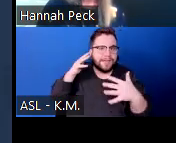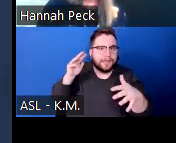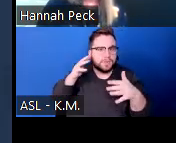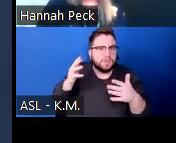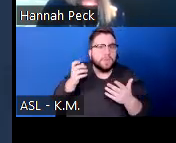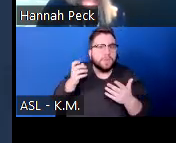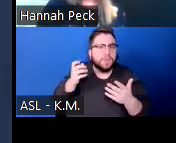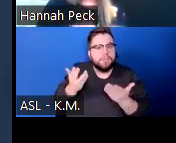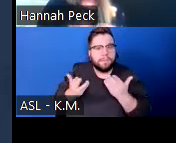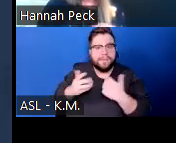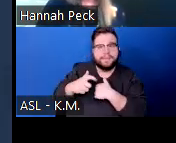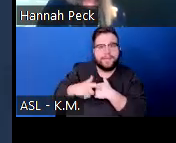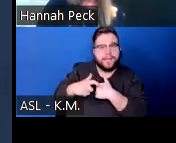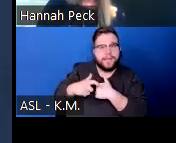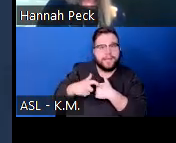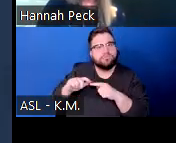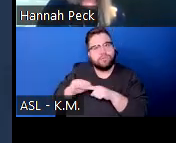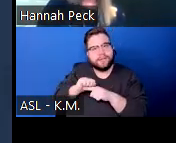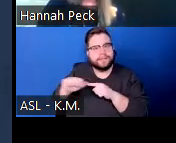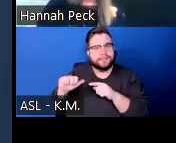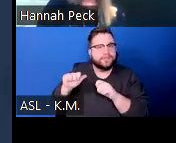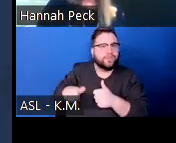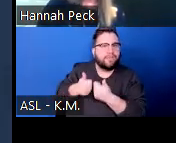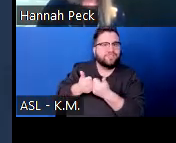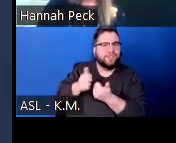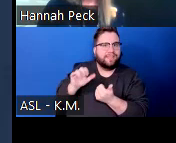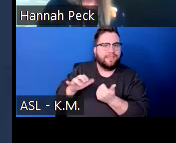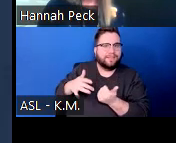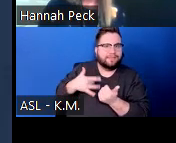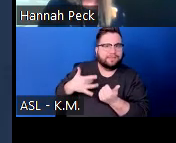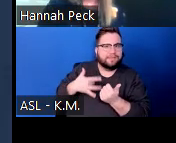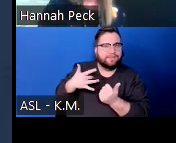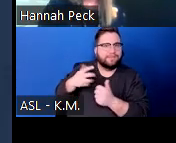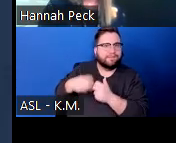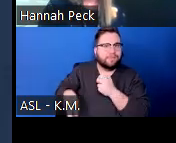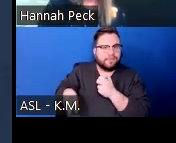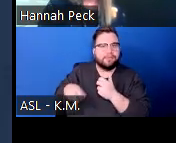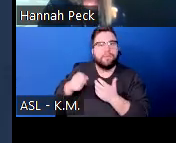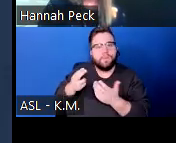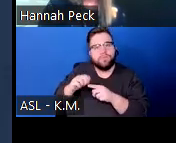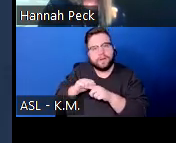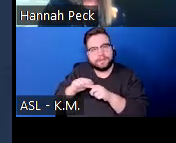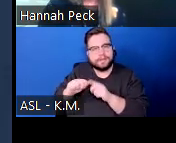difficulty. Or practice the skill before you go into the situation.